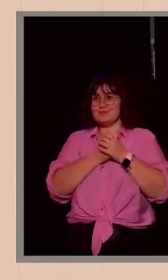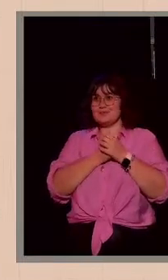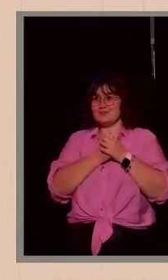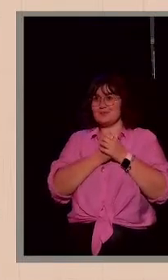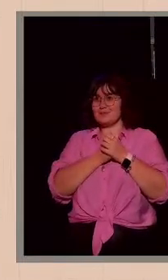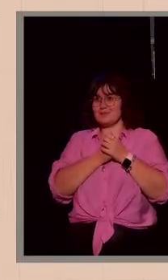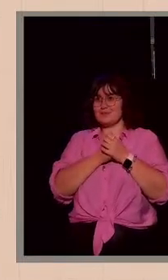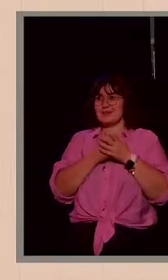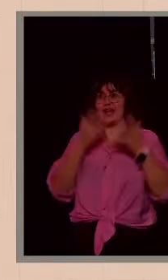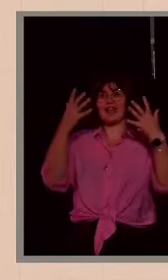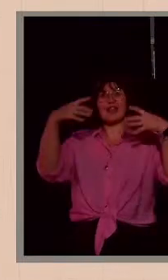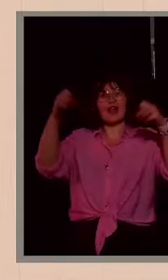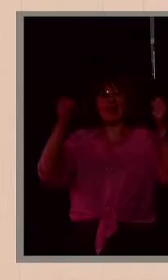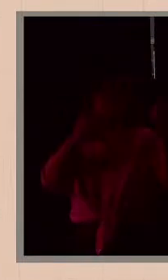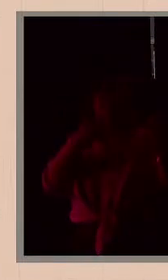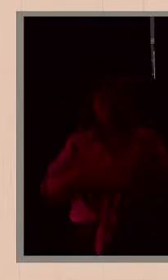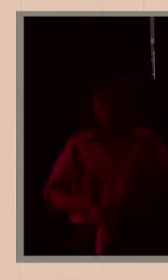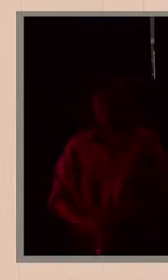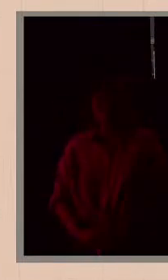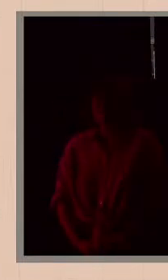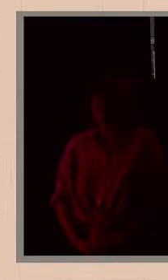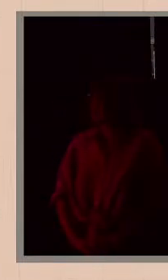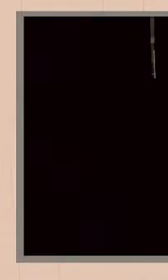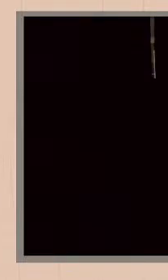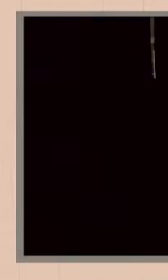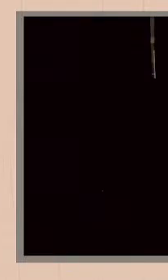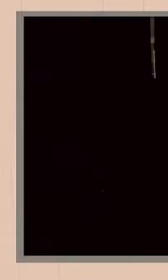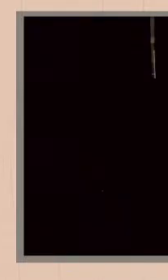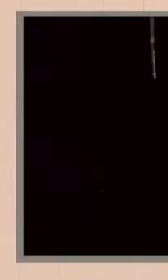Hit the lights.